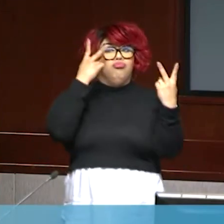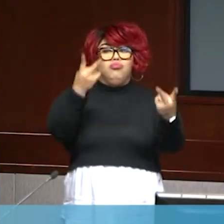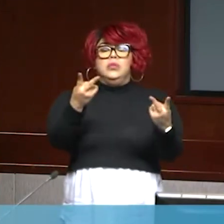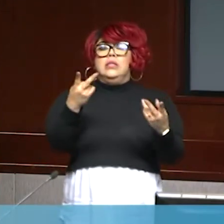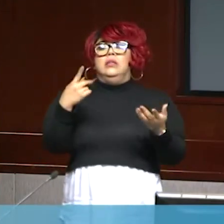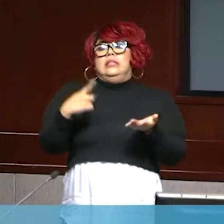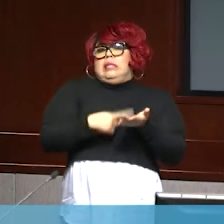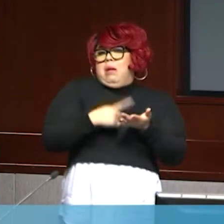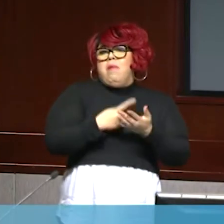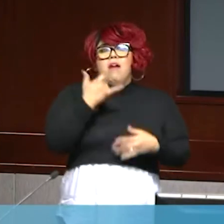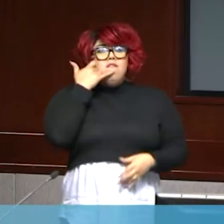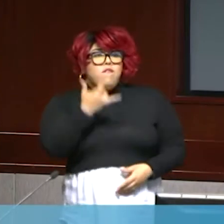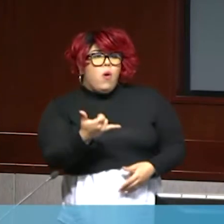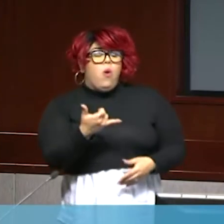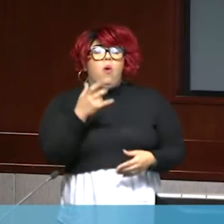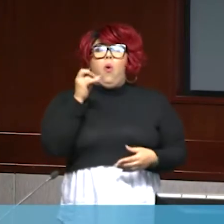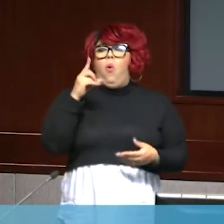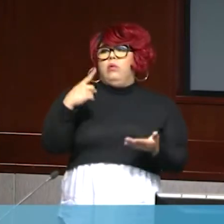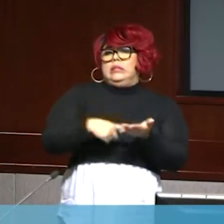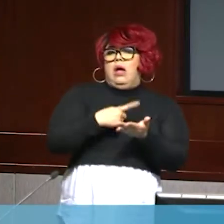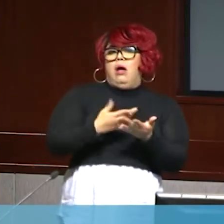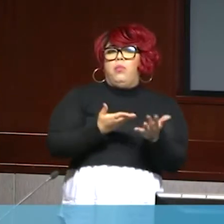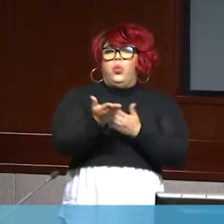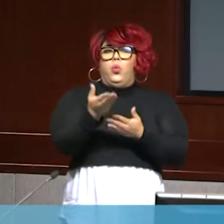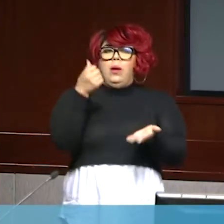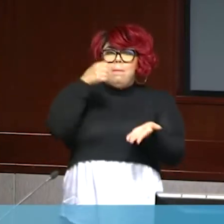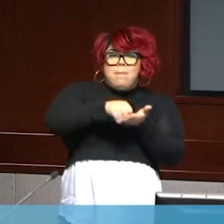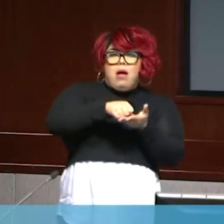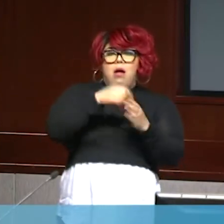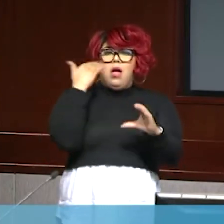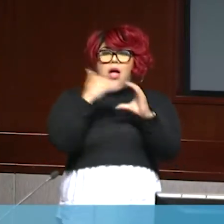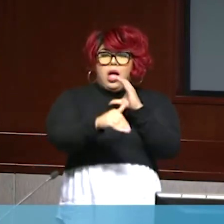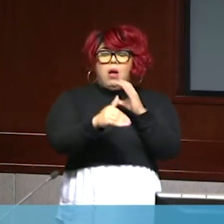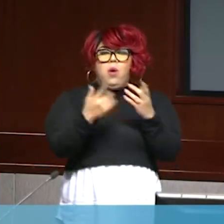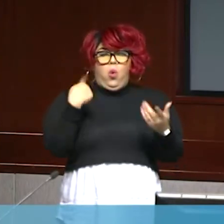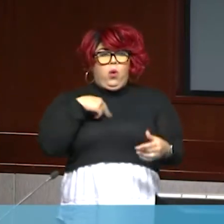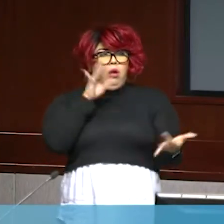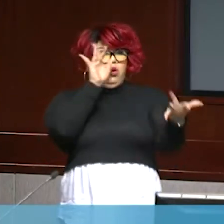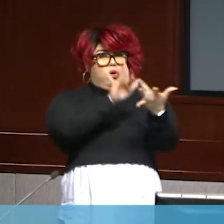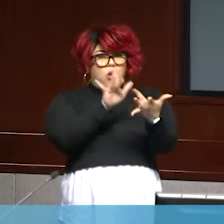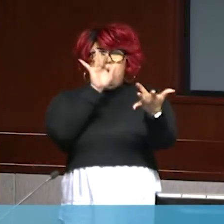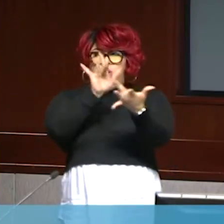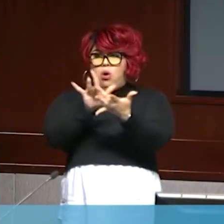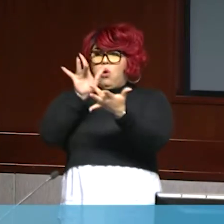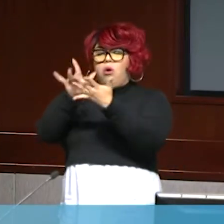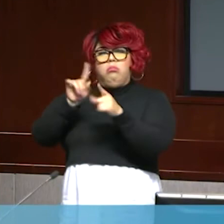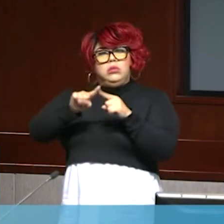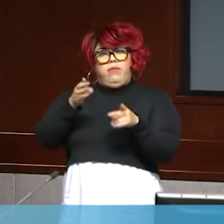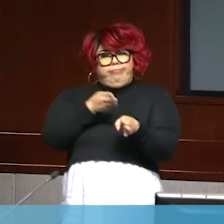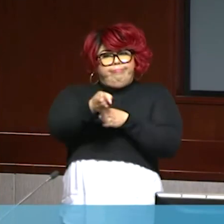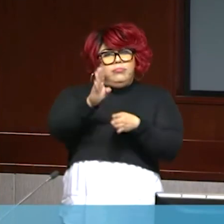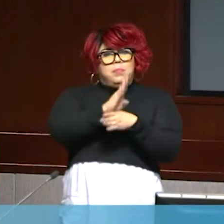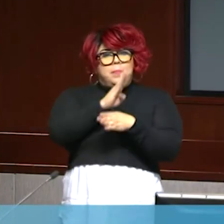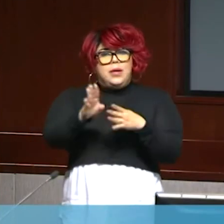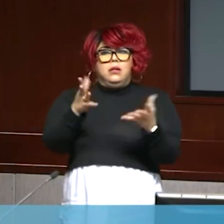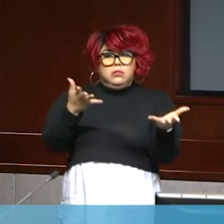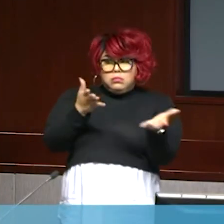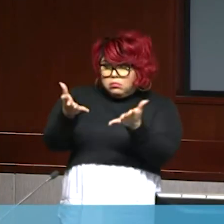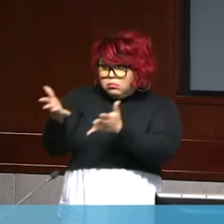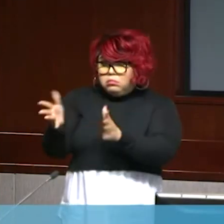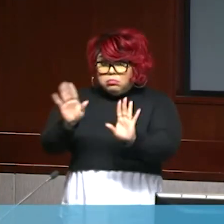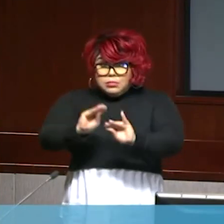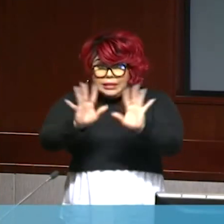by phone or through letter or email. We are engaging with various industries around the county to ensure that we have a continuity